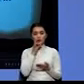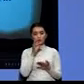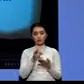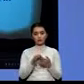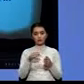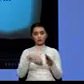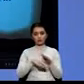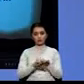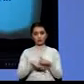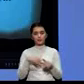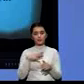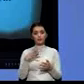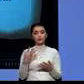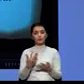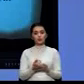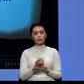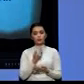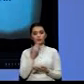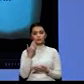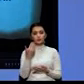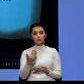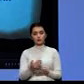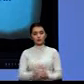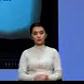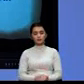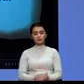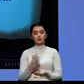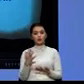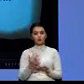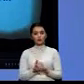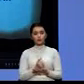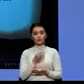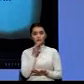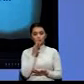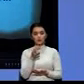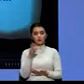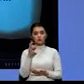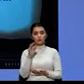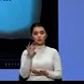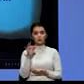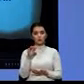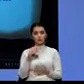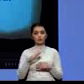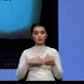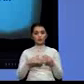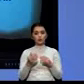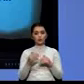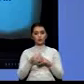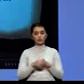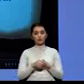yashirdi. "Topdingmi?" deb so'radi sulton. "Topdim," dedi Abu Rayhon qo'l